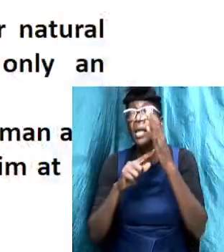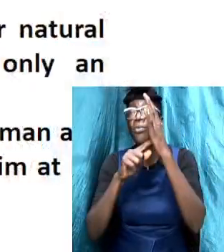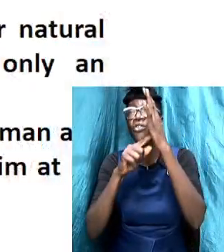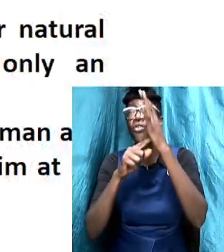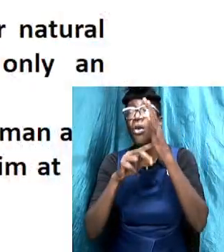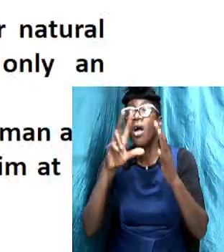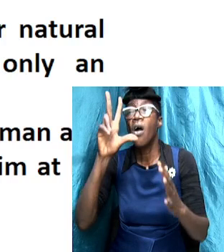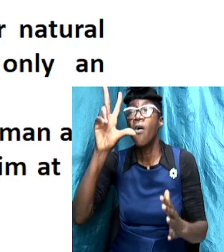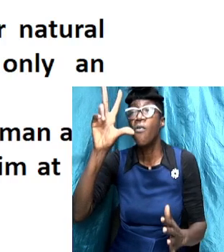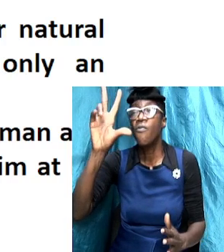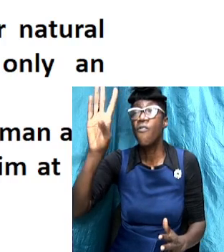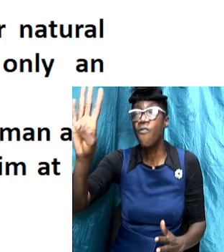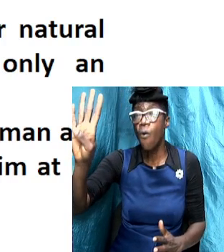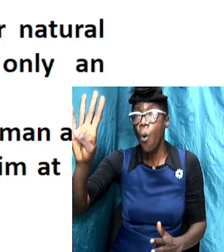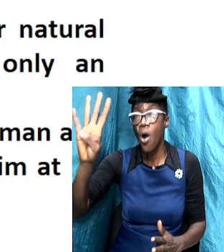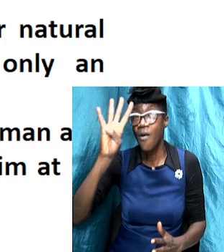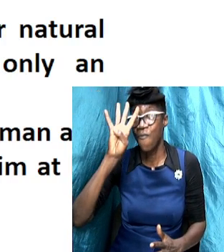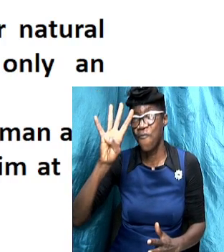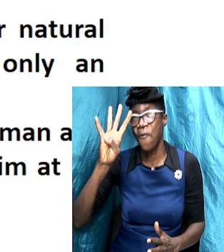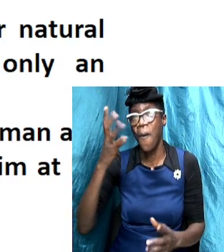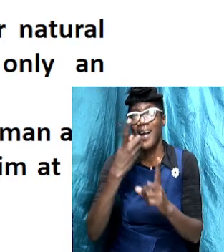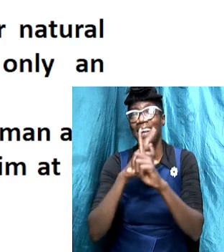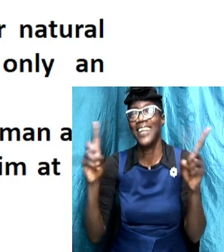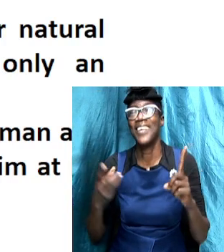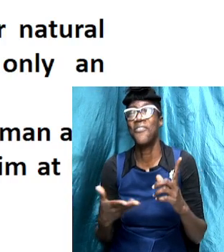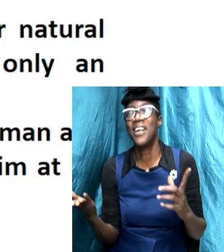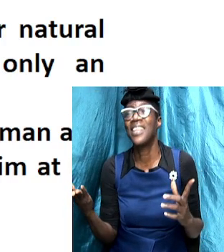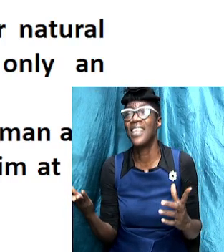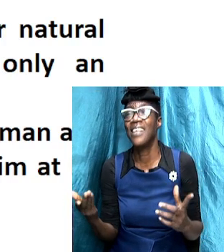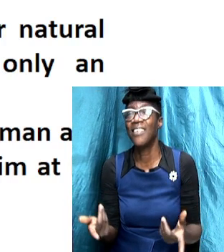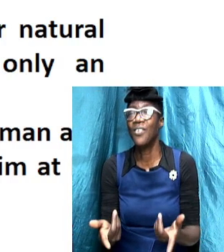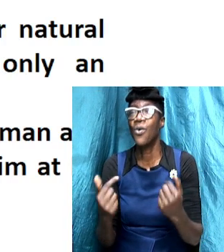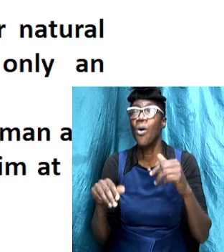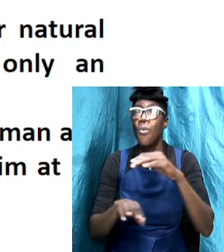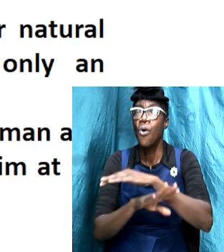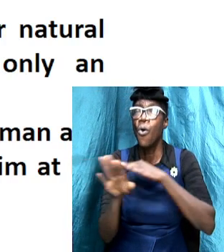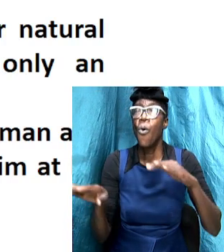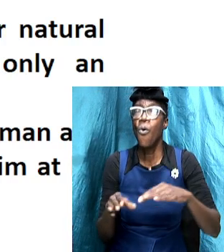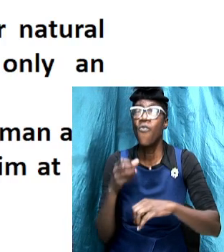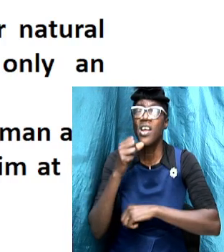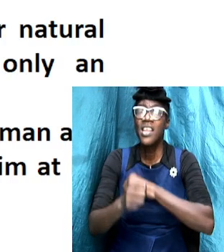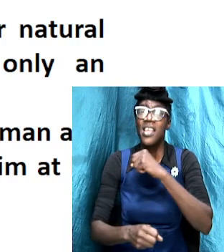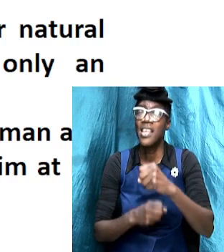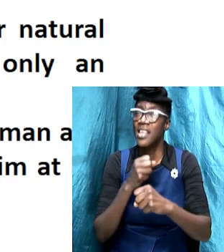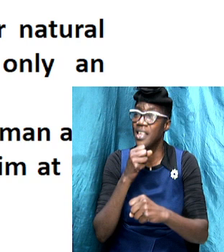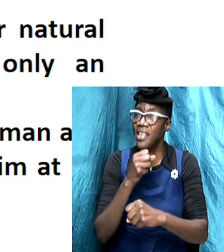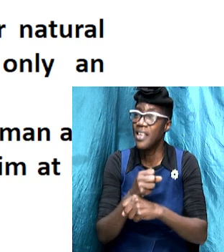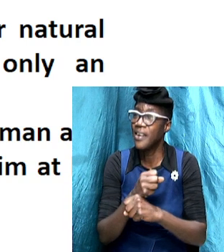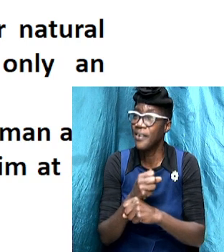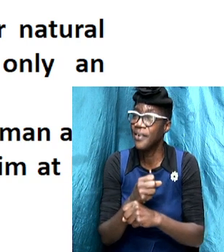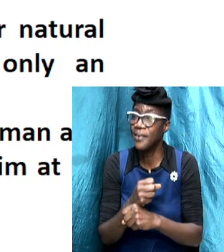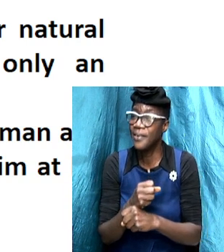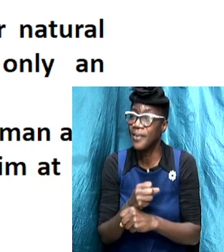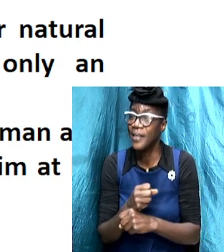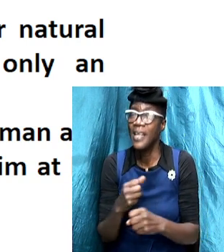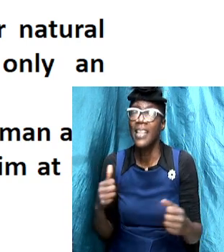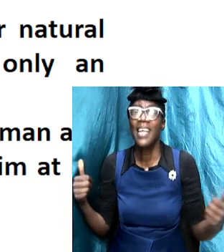different things that has come over the years that has